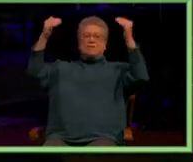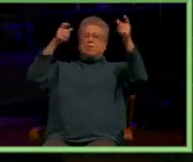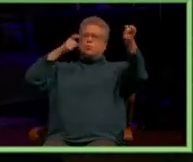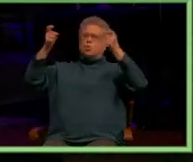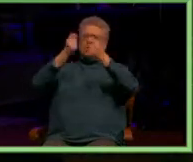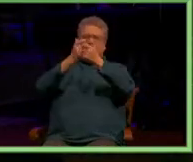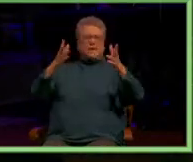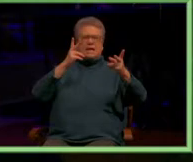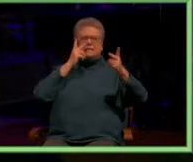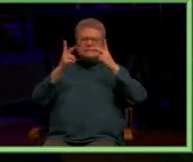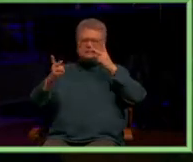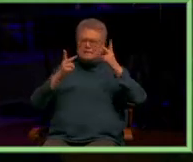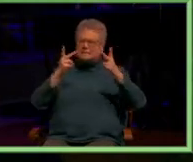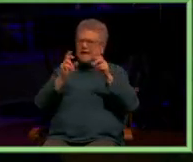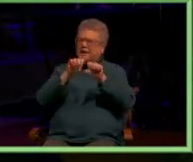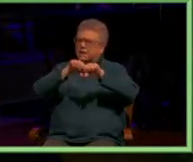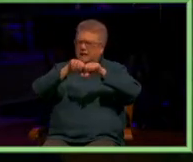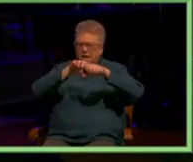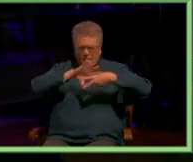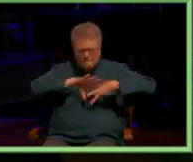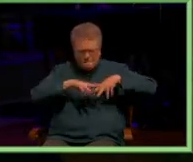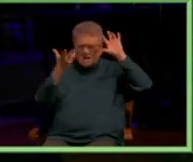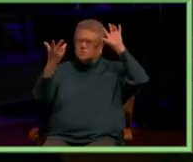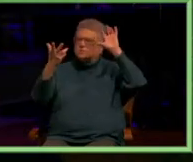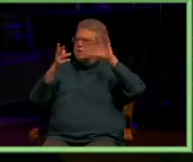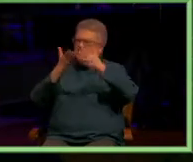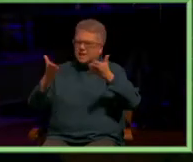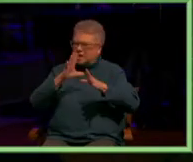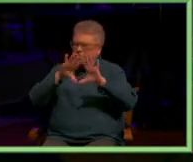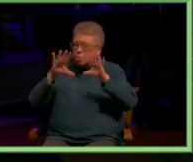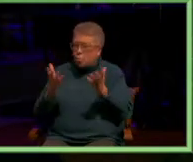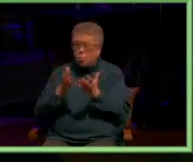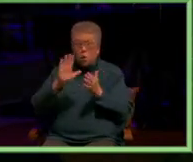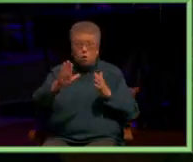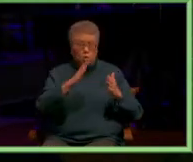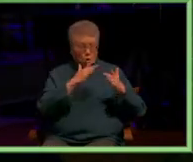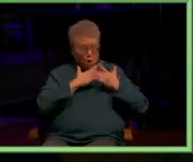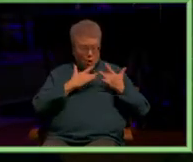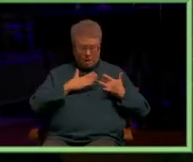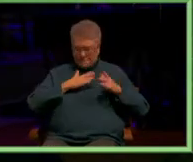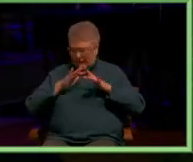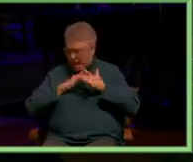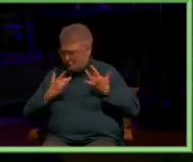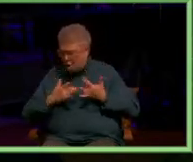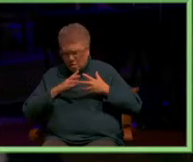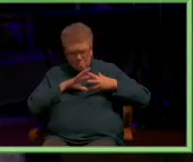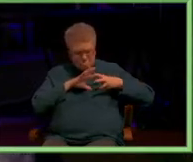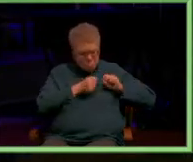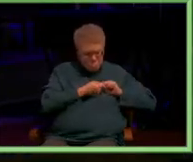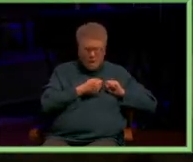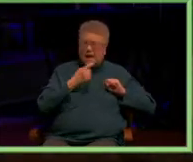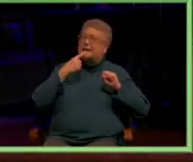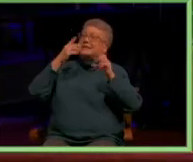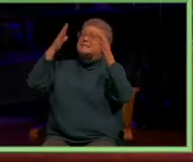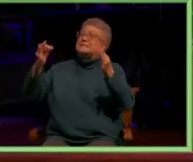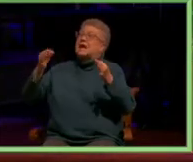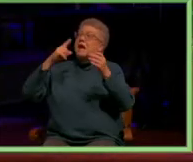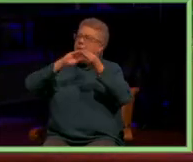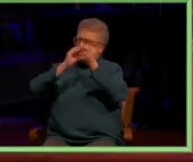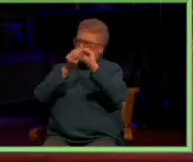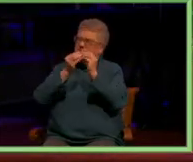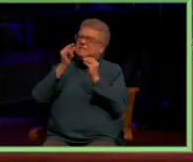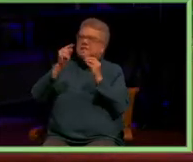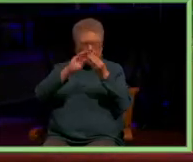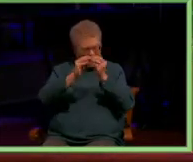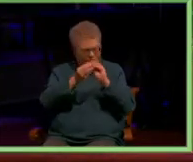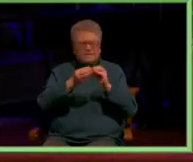sees every broken thing about this world, including your heart and my heart, and he decides, I'm going to fix this, and I'm going to